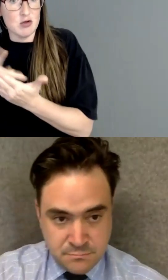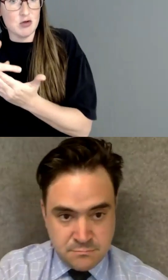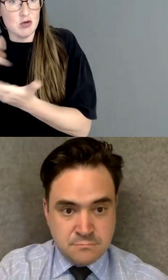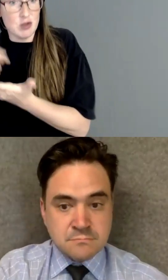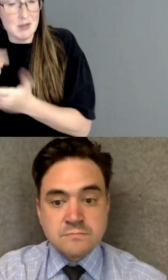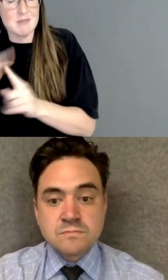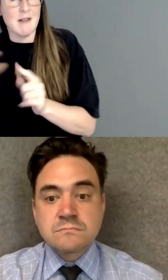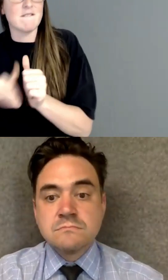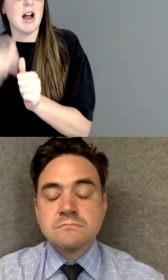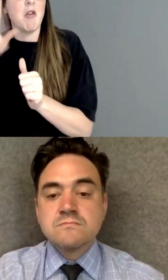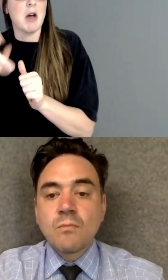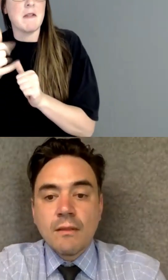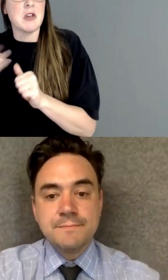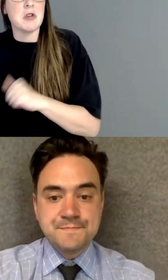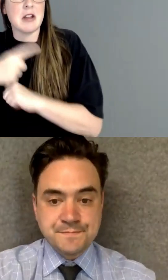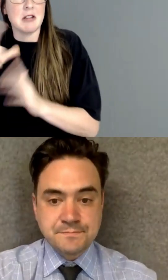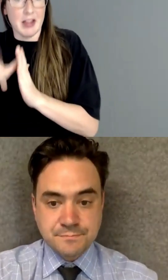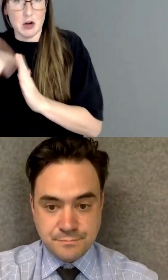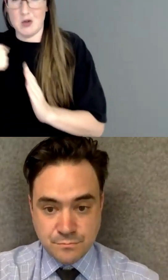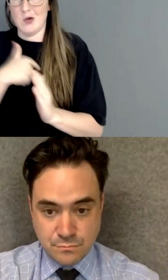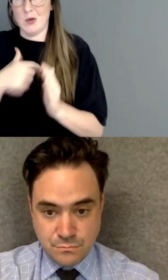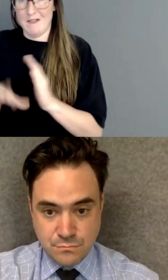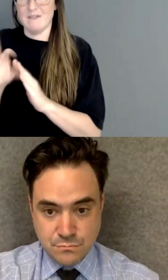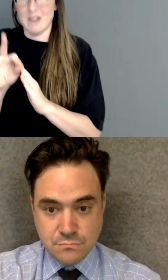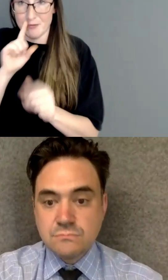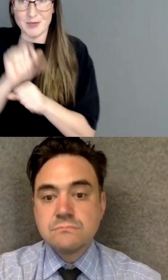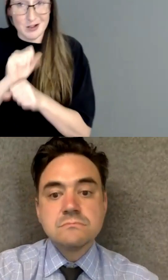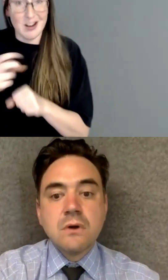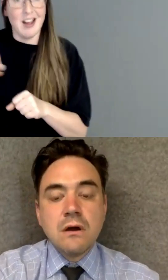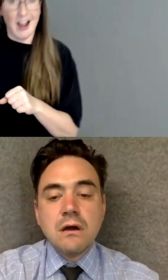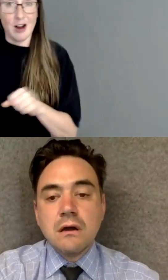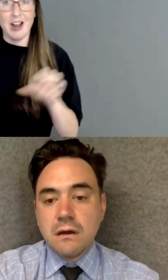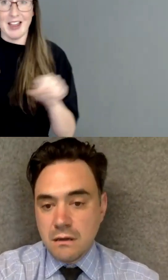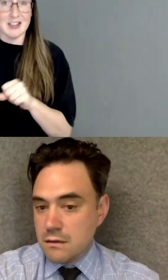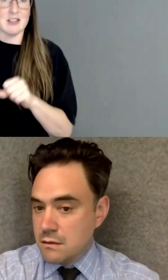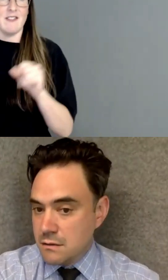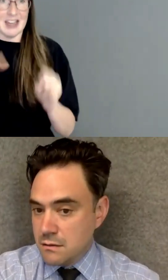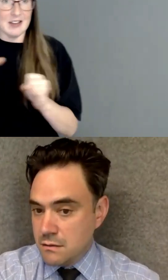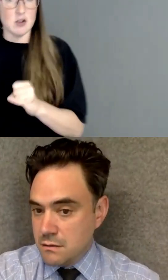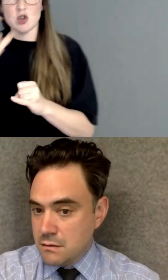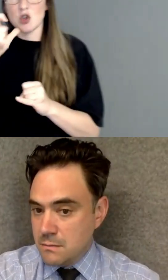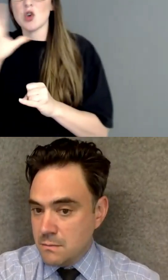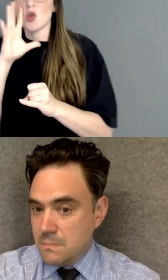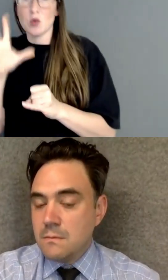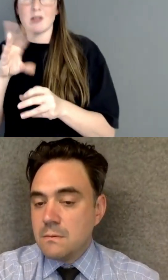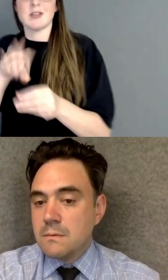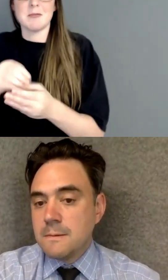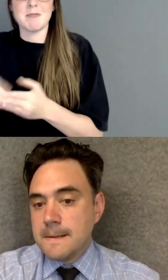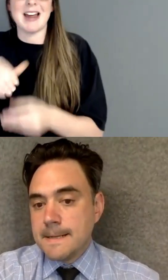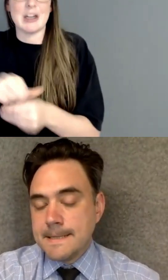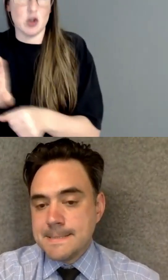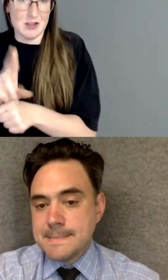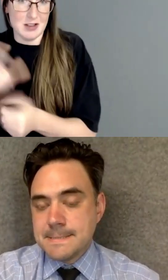up several days later, we end up finding that there is a higher efficacy of individuals who will be buying into the utilization of